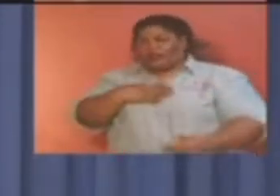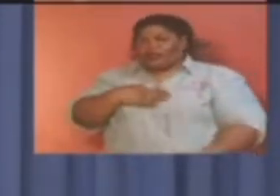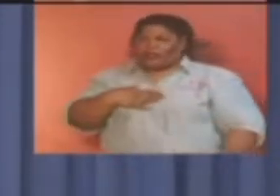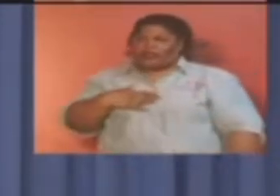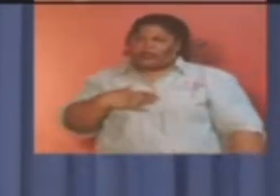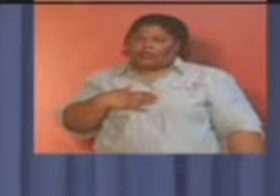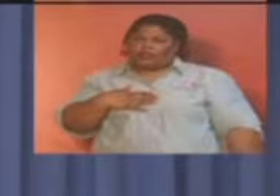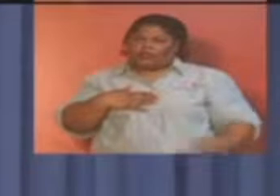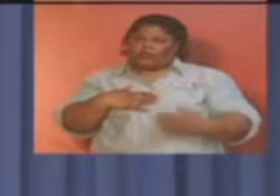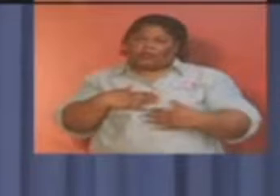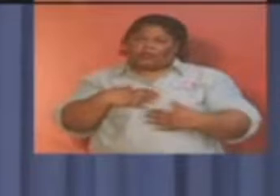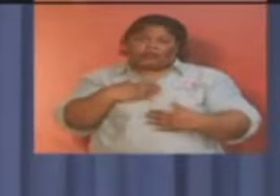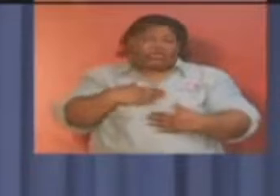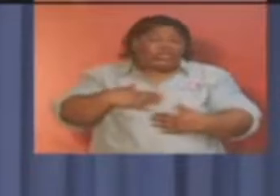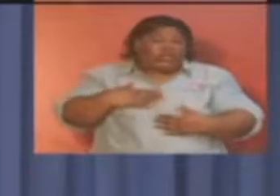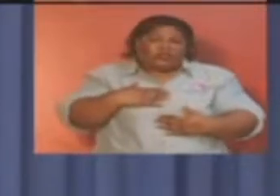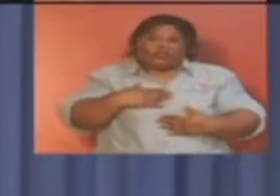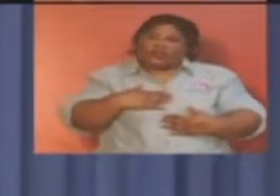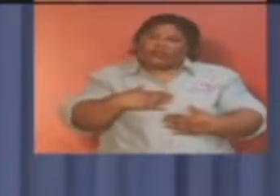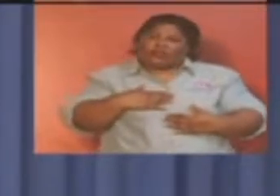in all the ways you know how.